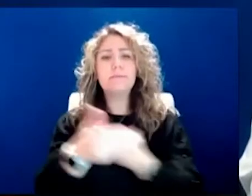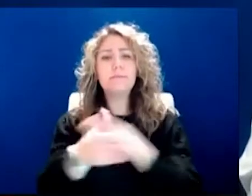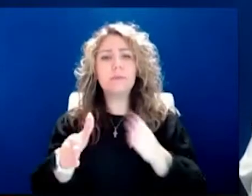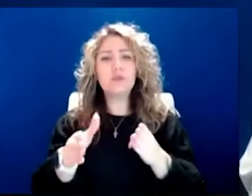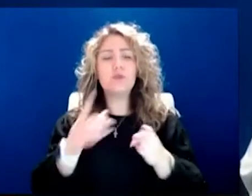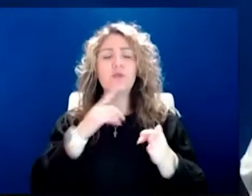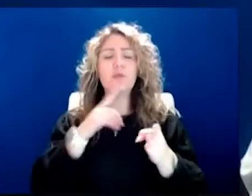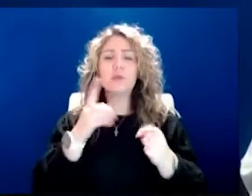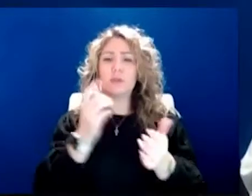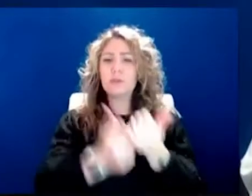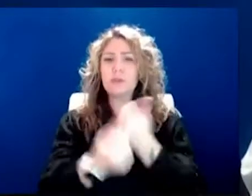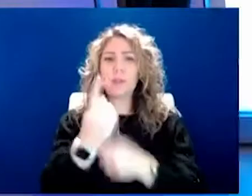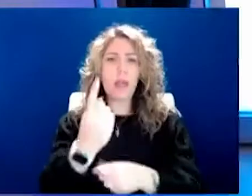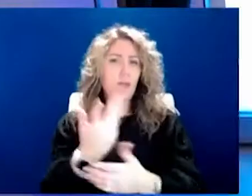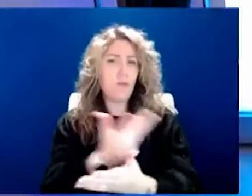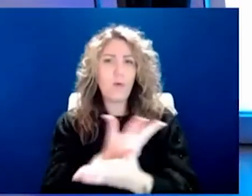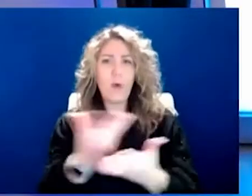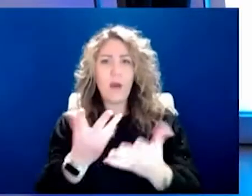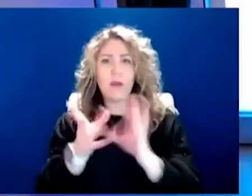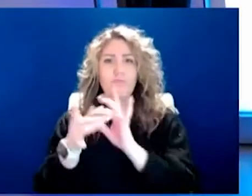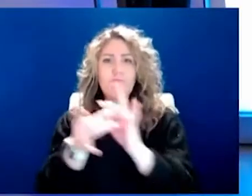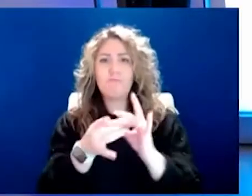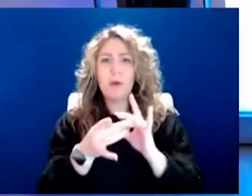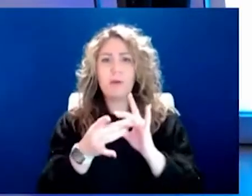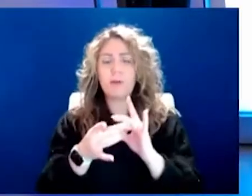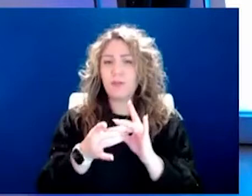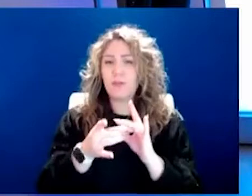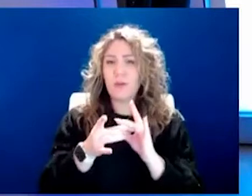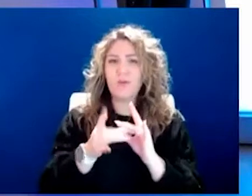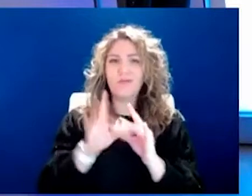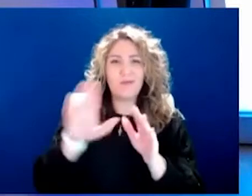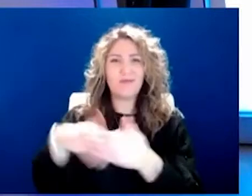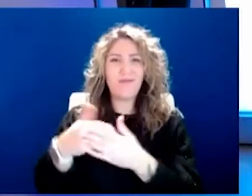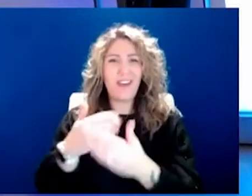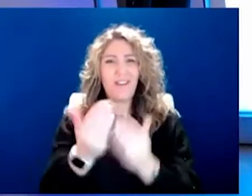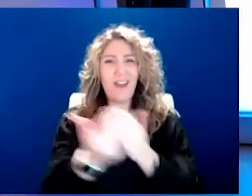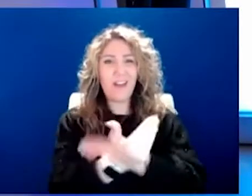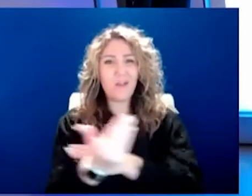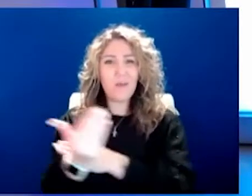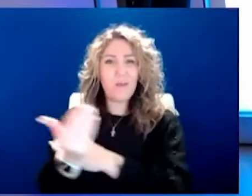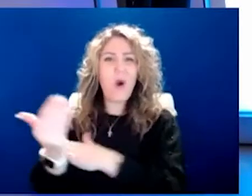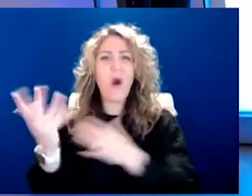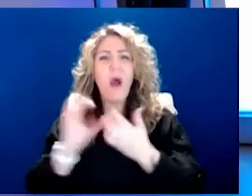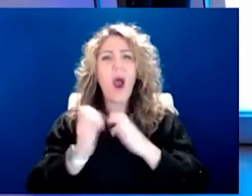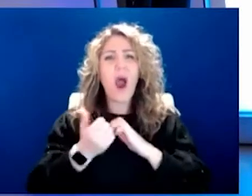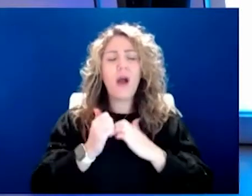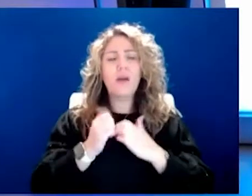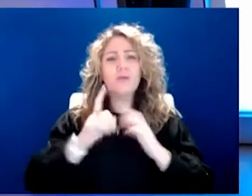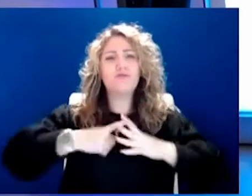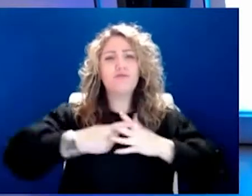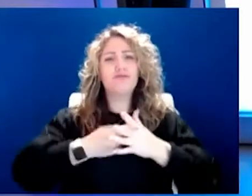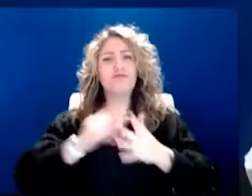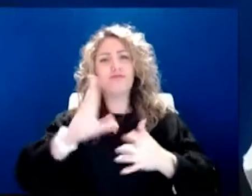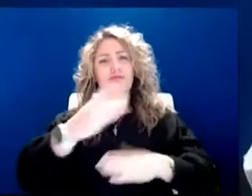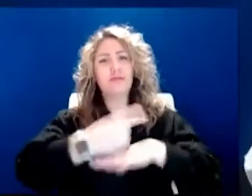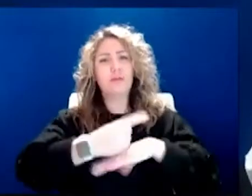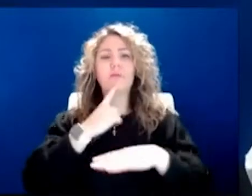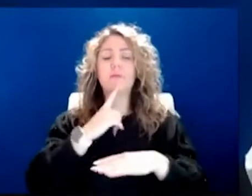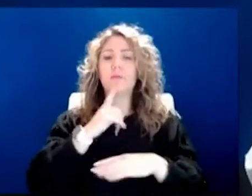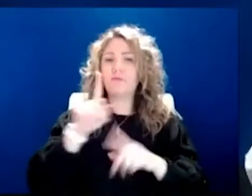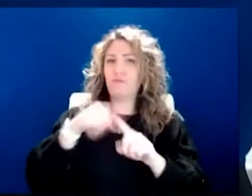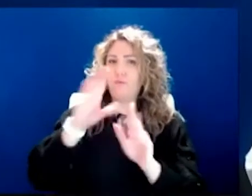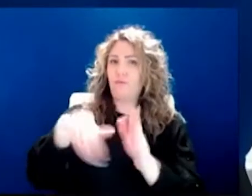circle. So when you come in every morning, what starts your day? Tell us a little bit about how that goes. So when I come in the morning, I